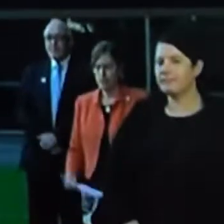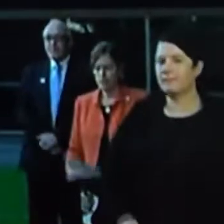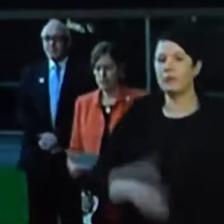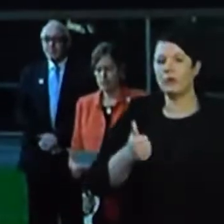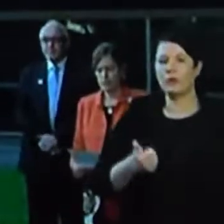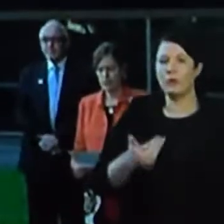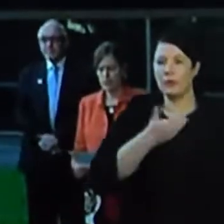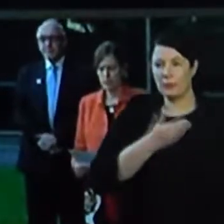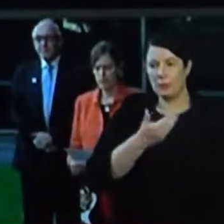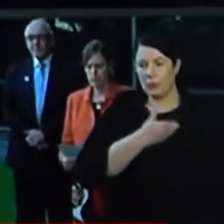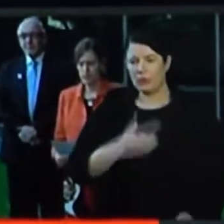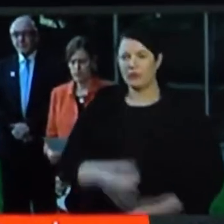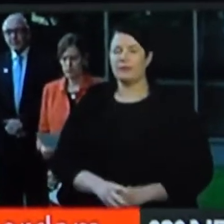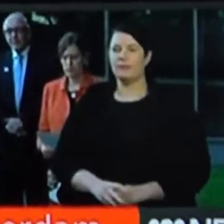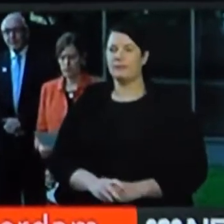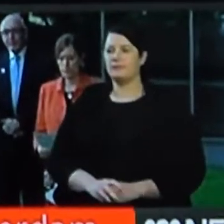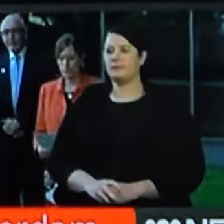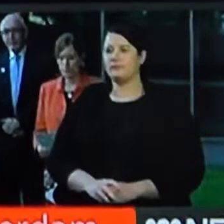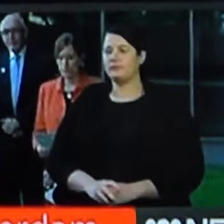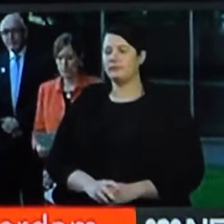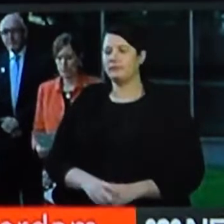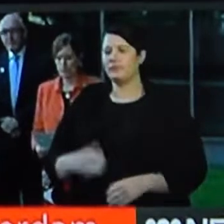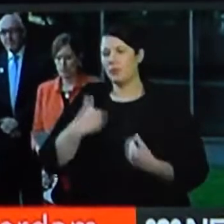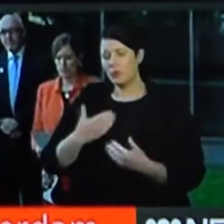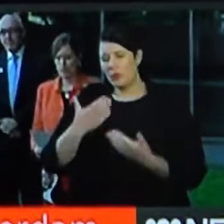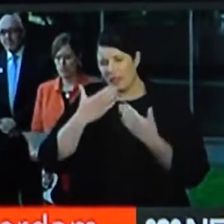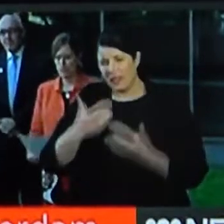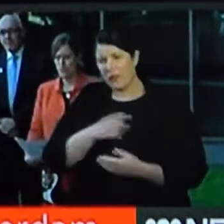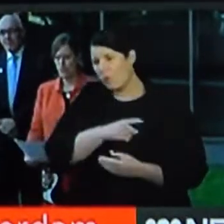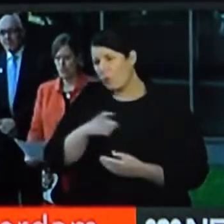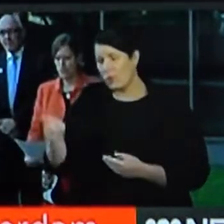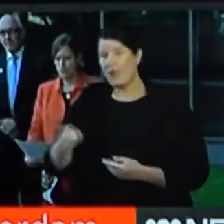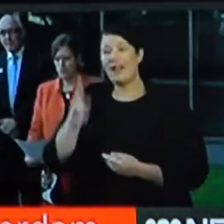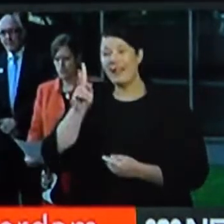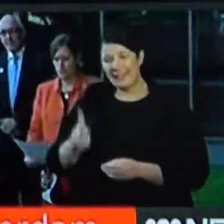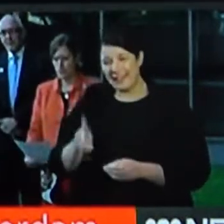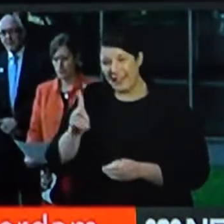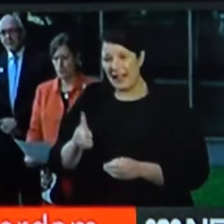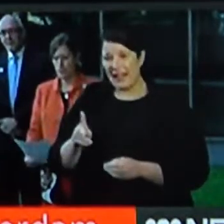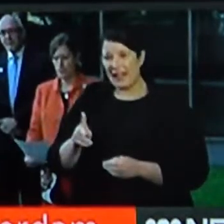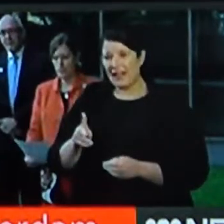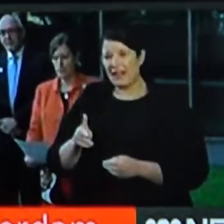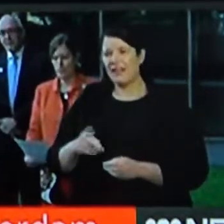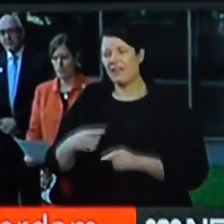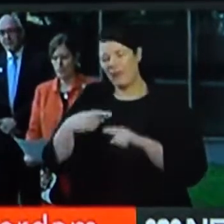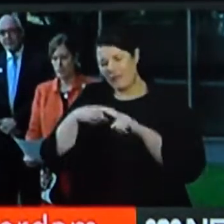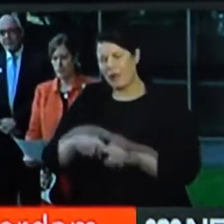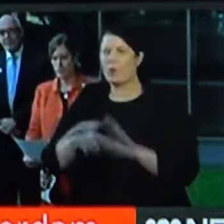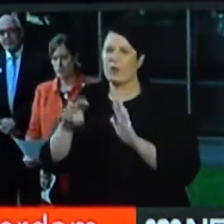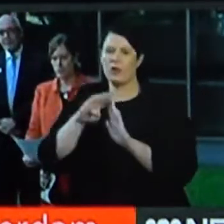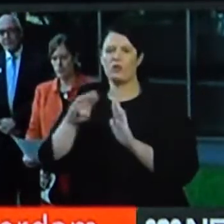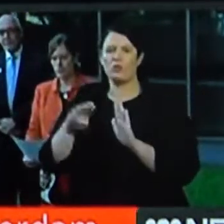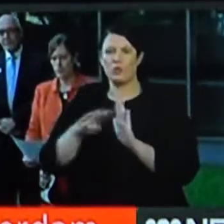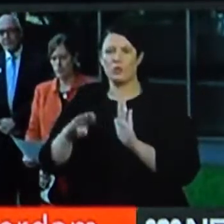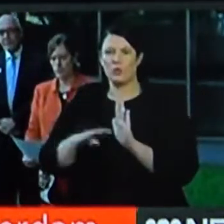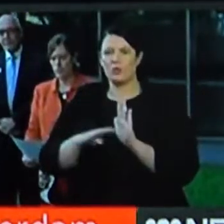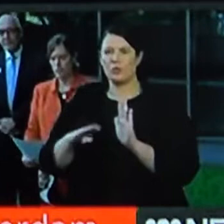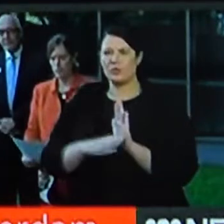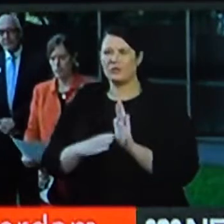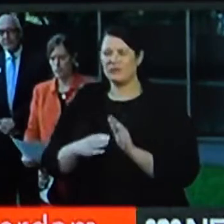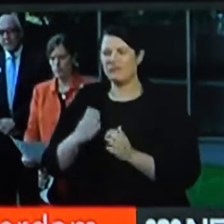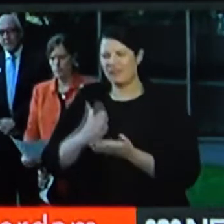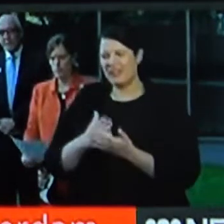Good morning, everybody. I want to thank everybody again for really listening to the restrictions we've put in place and really stepping up, and